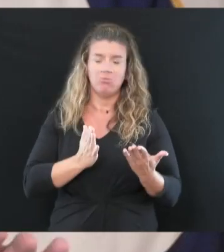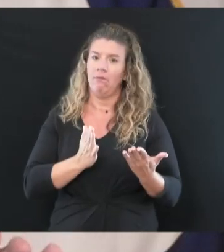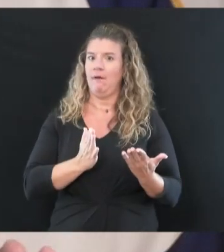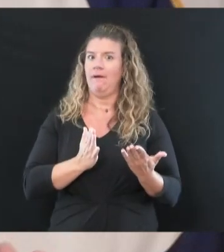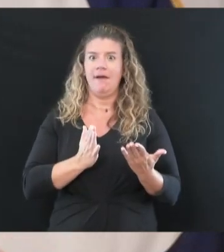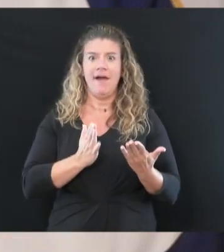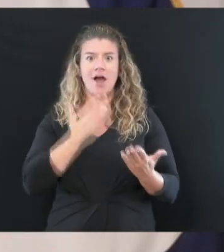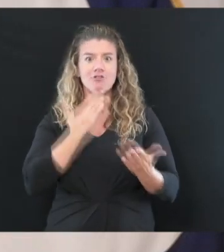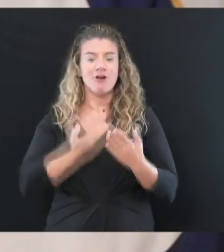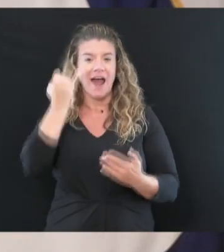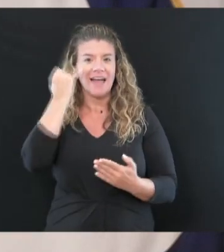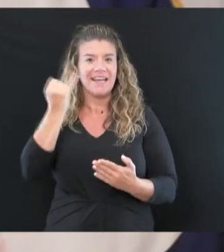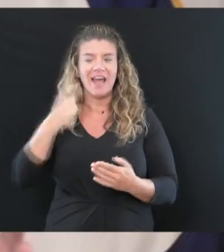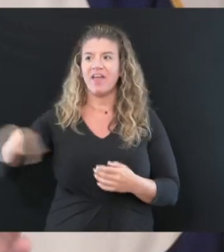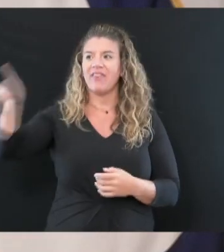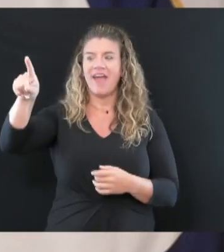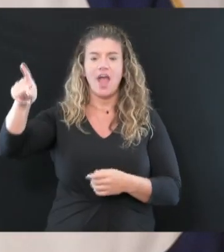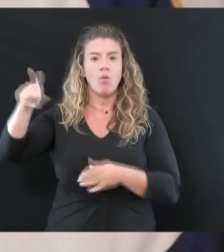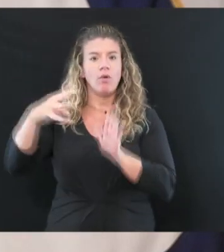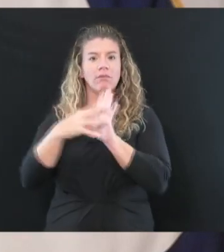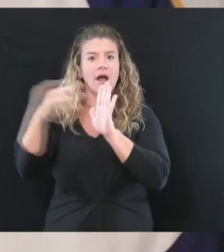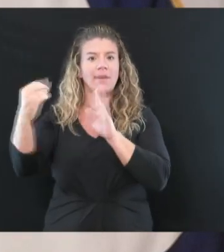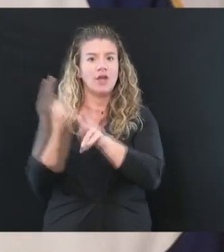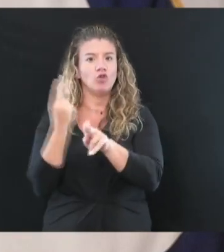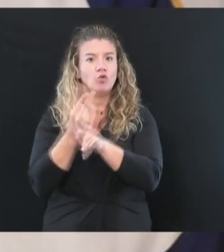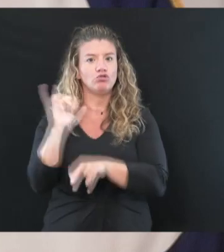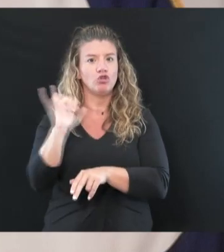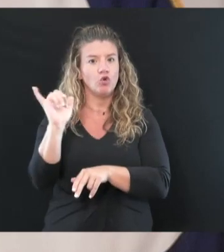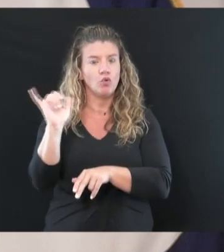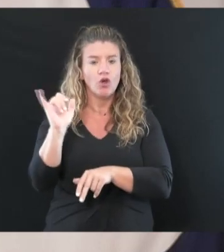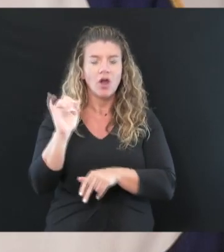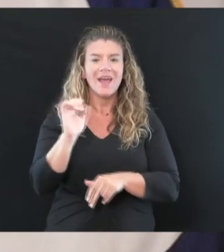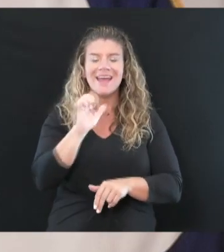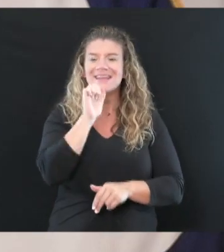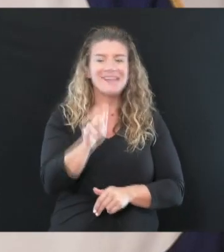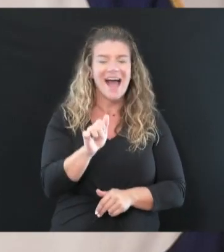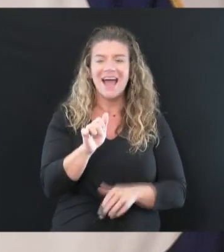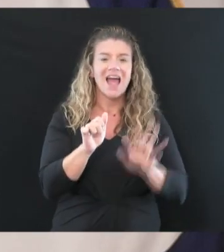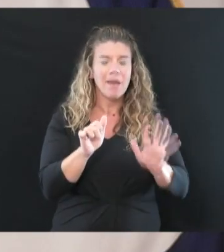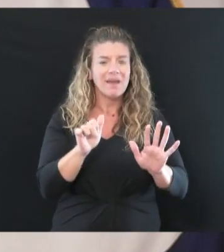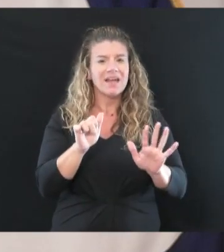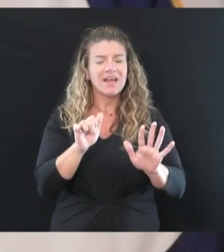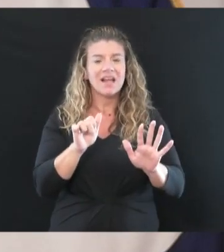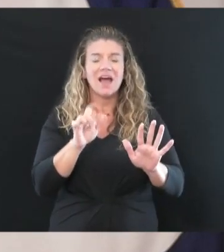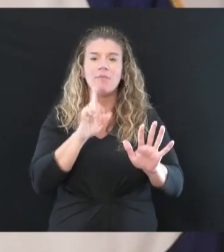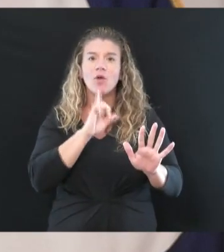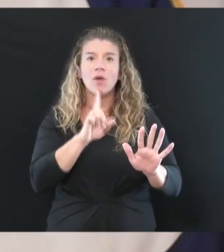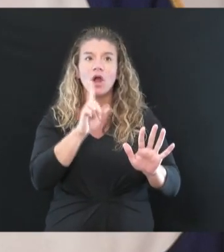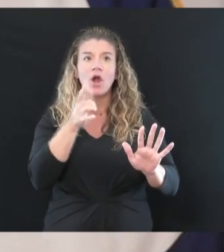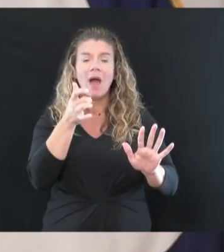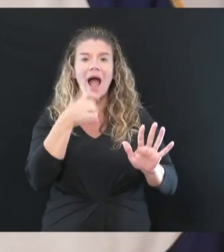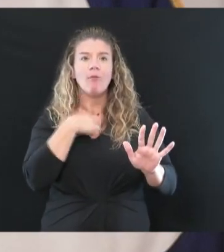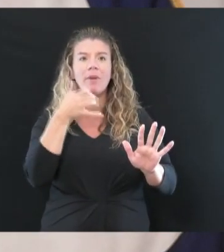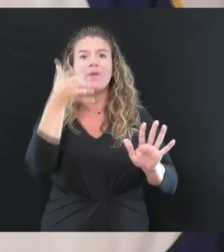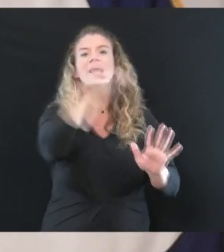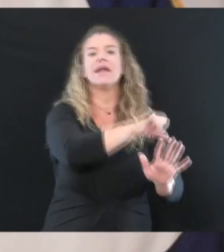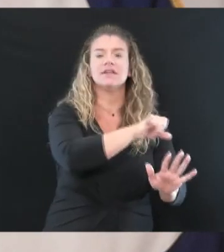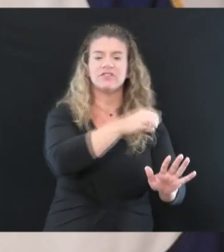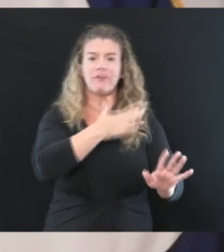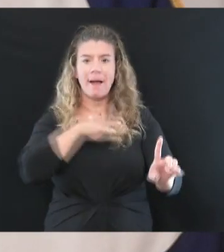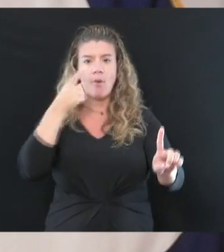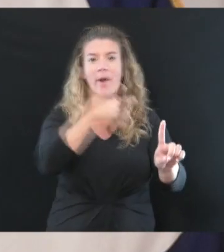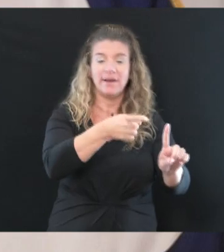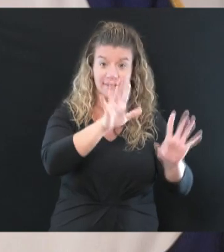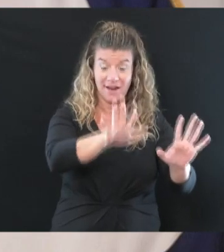be adapted, you know, nationwide. It's not, I mean, let's just be ridiculous to make my point. Let's say